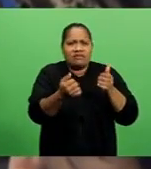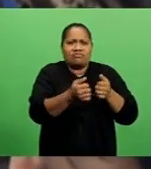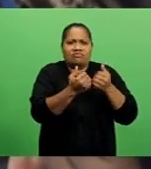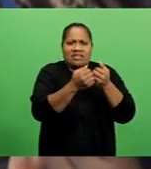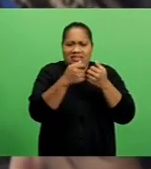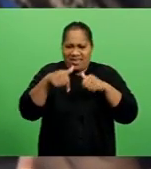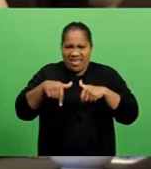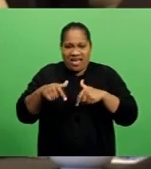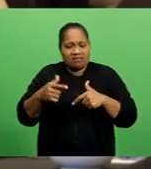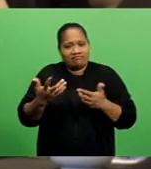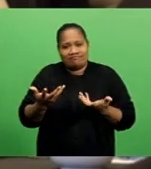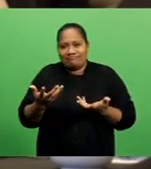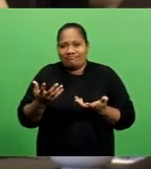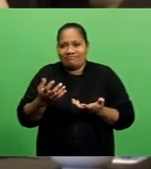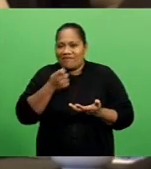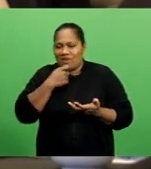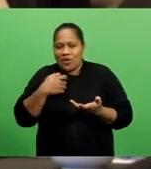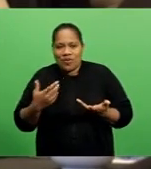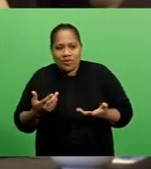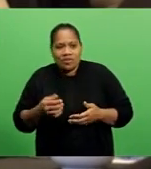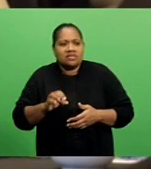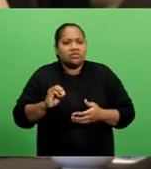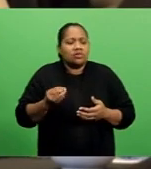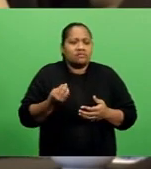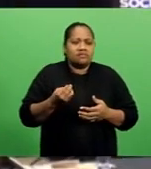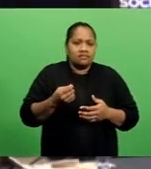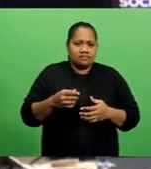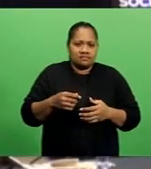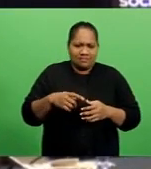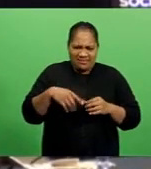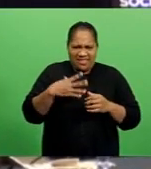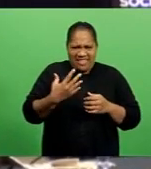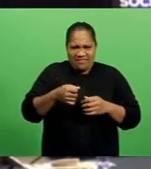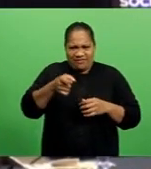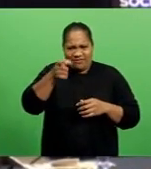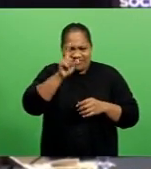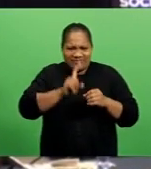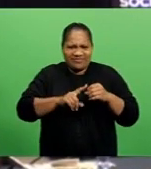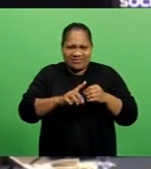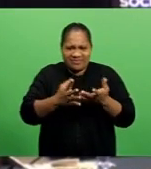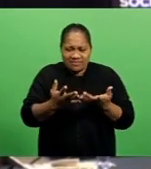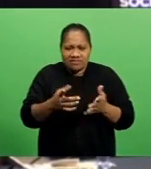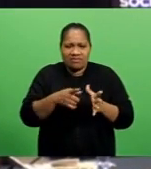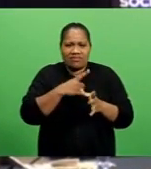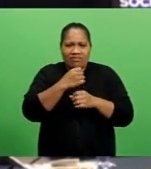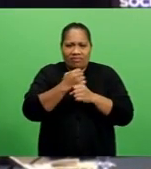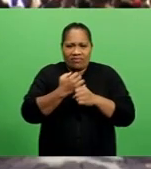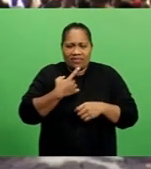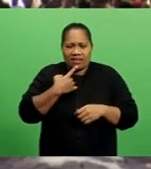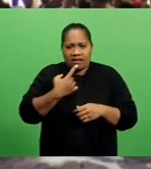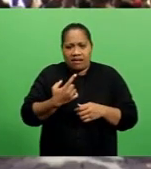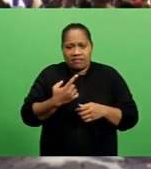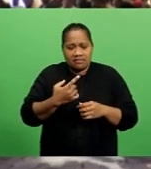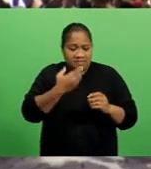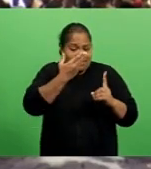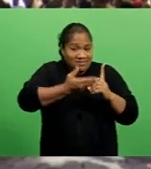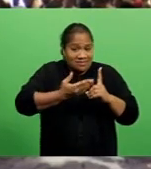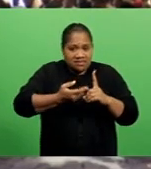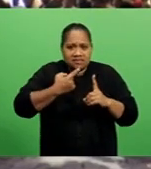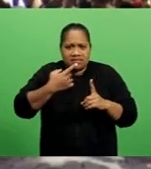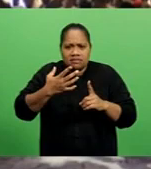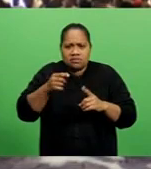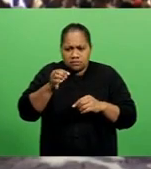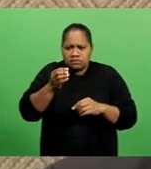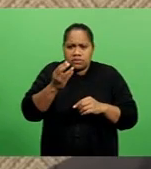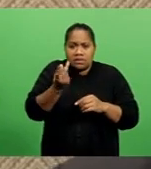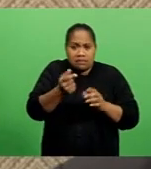Responding to the issues raised by the Attorney General, President of the Fiji Law Society, Wiley Clark, said he agreed on some